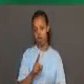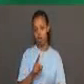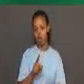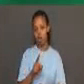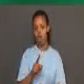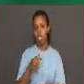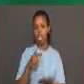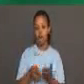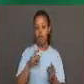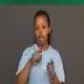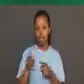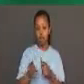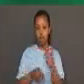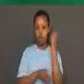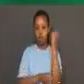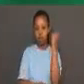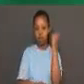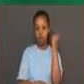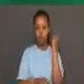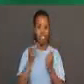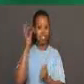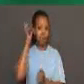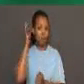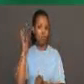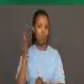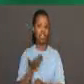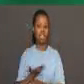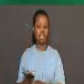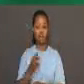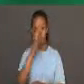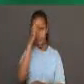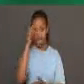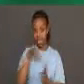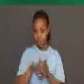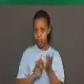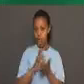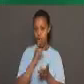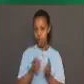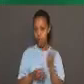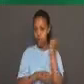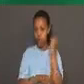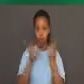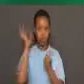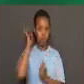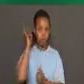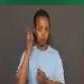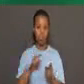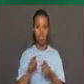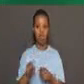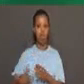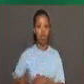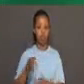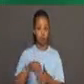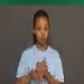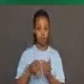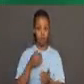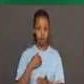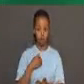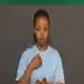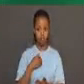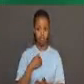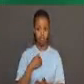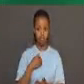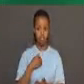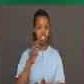enters through the root hair. The root hairs on plants are